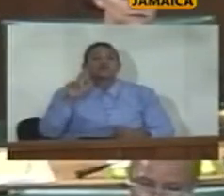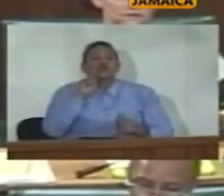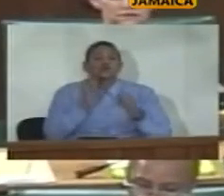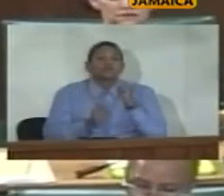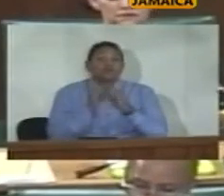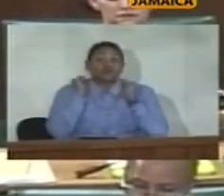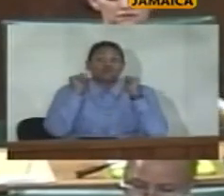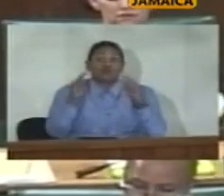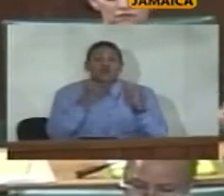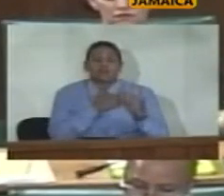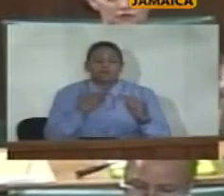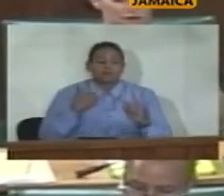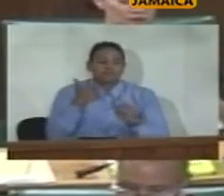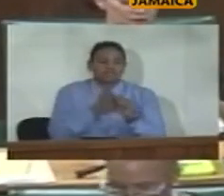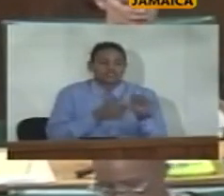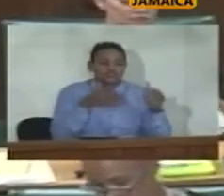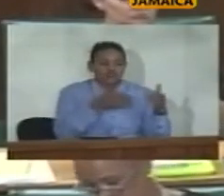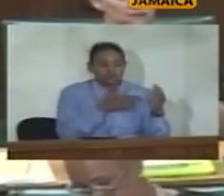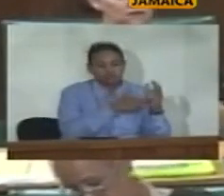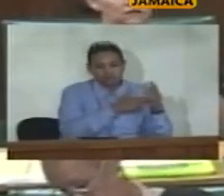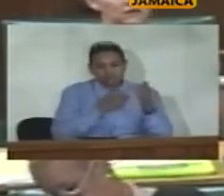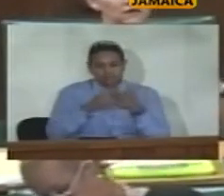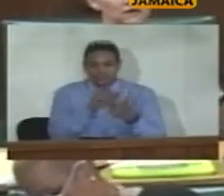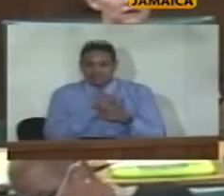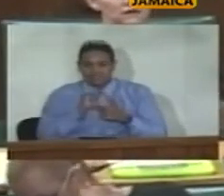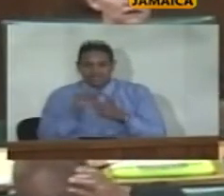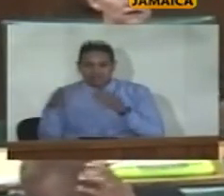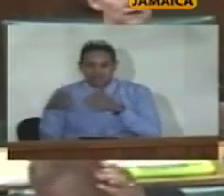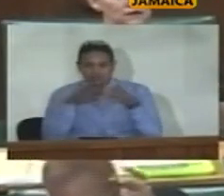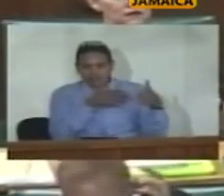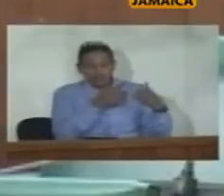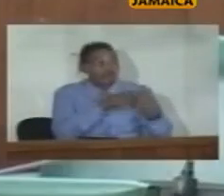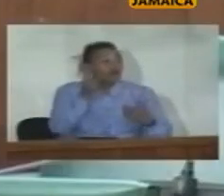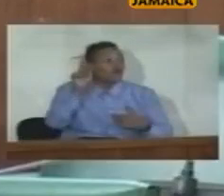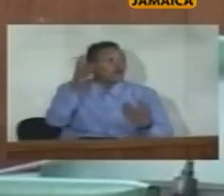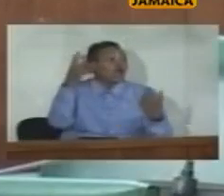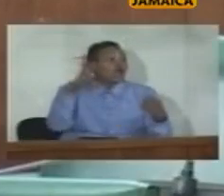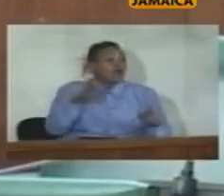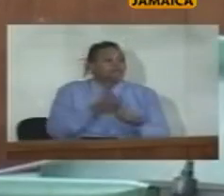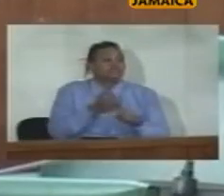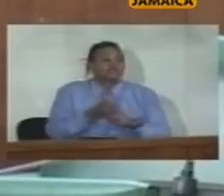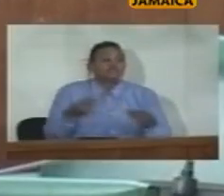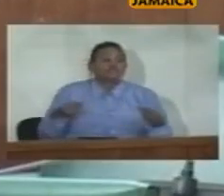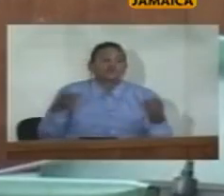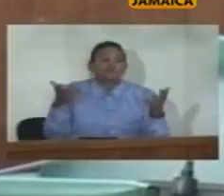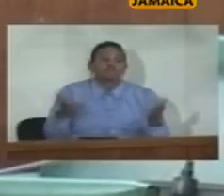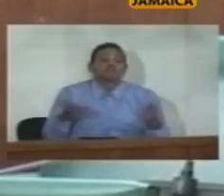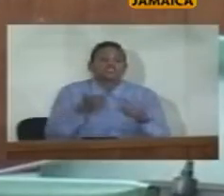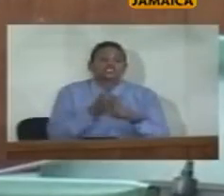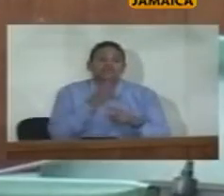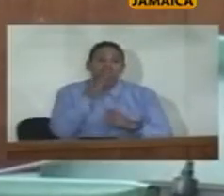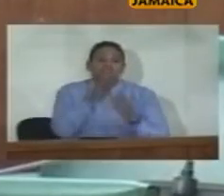all the members of each House. And whereas the provision of Section 3, whereas under